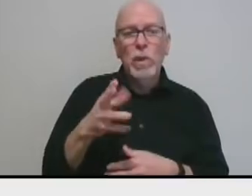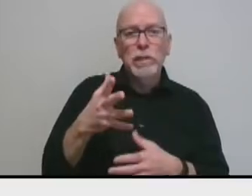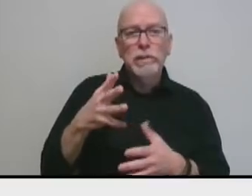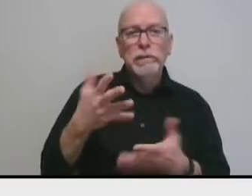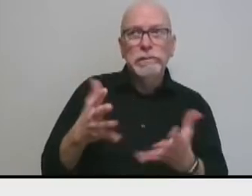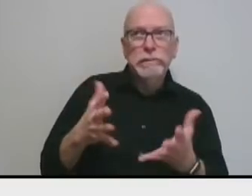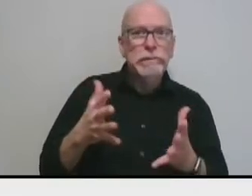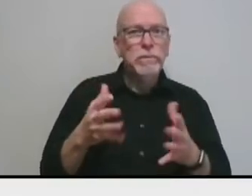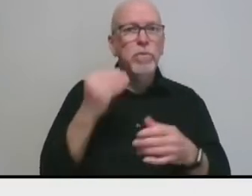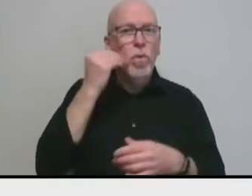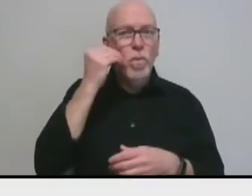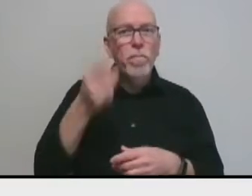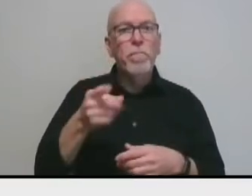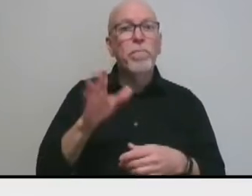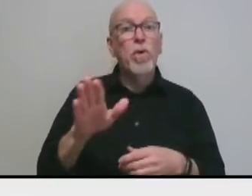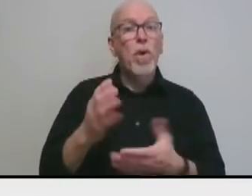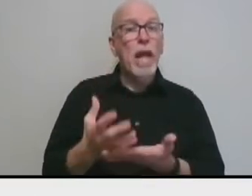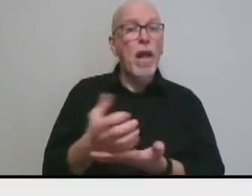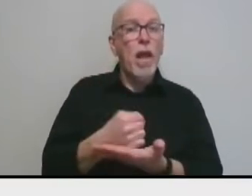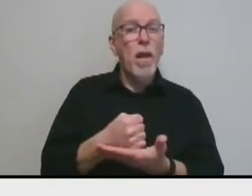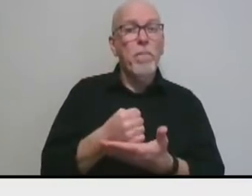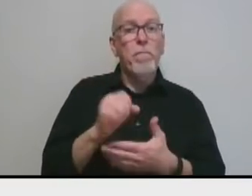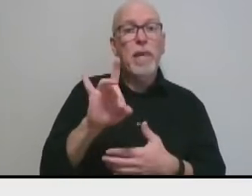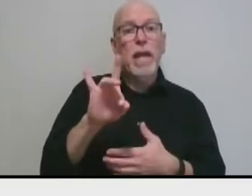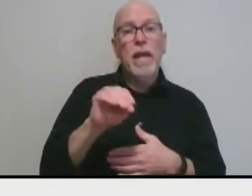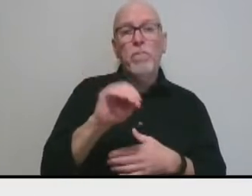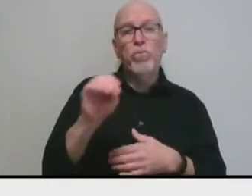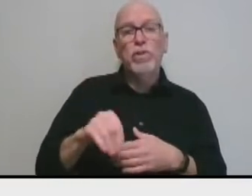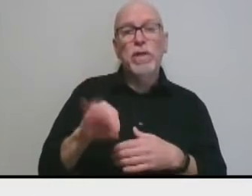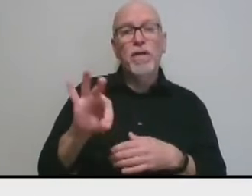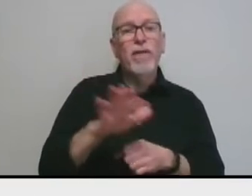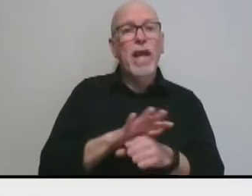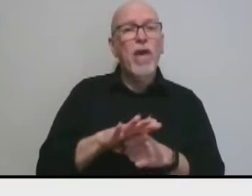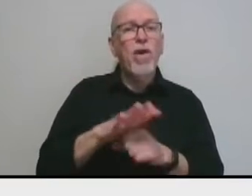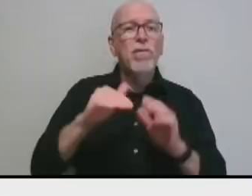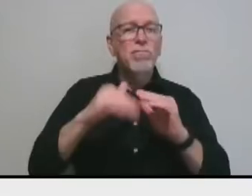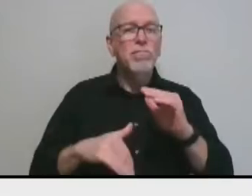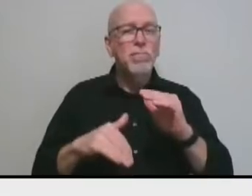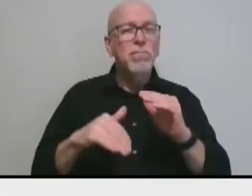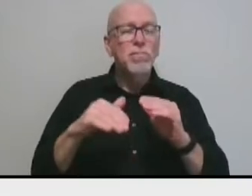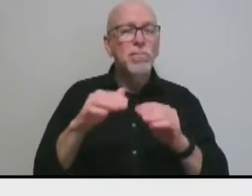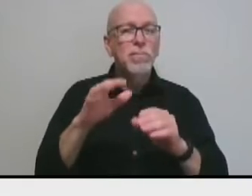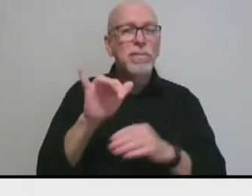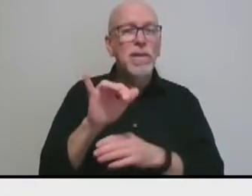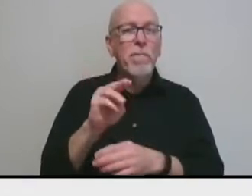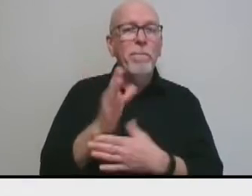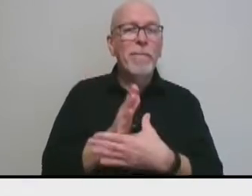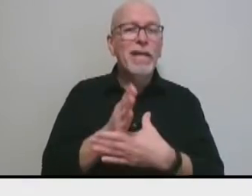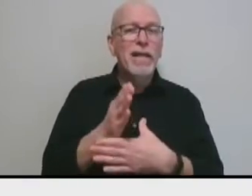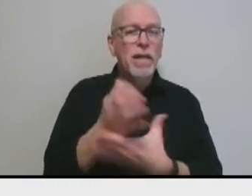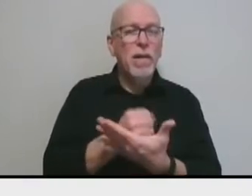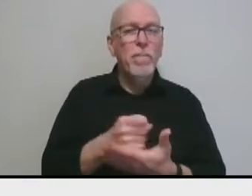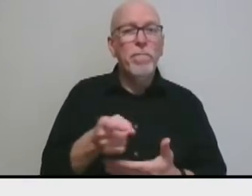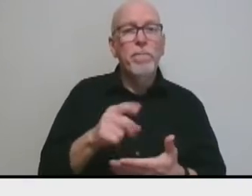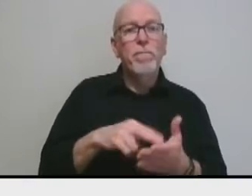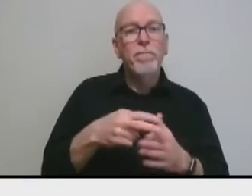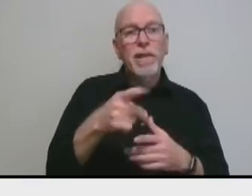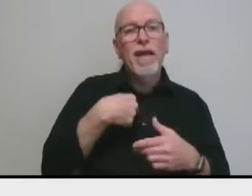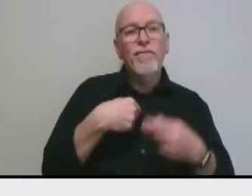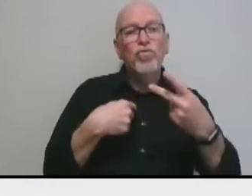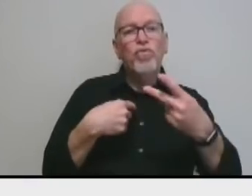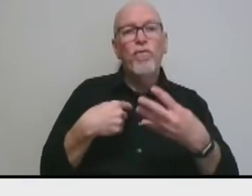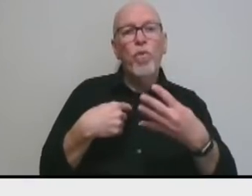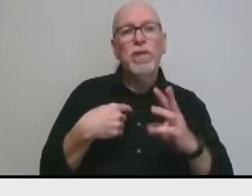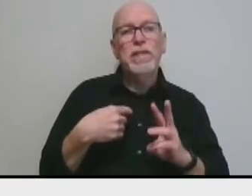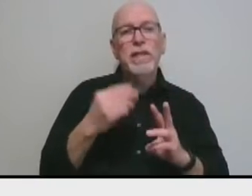household income at or below 80% of the area median income. Provided below are examples of 2, 4, and 6-person